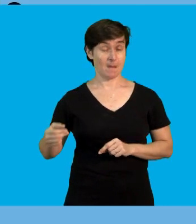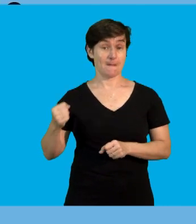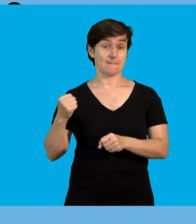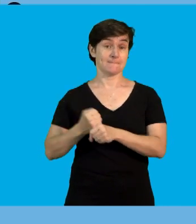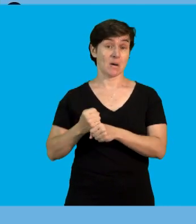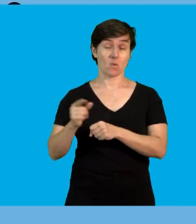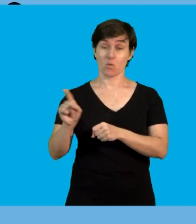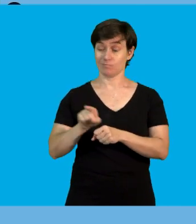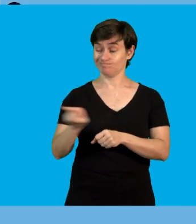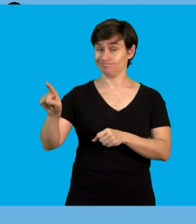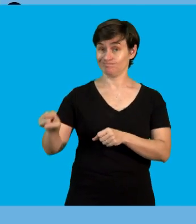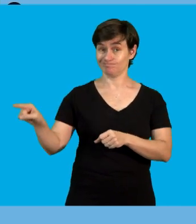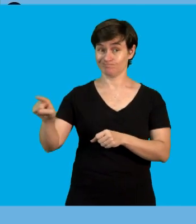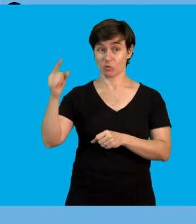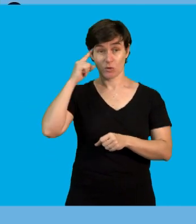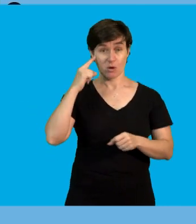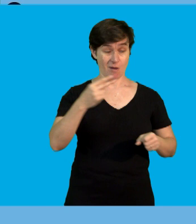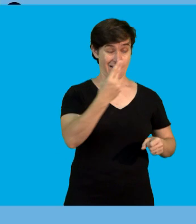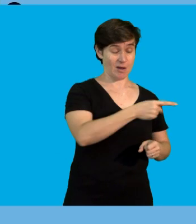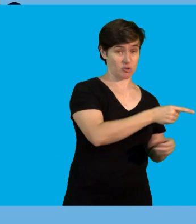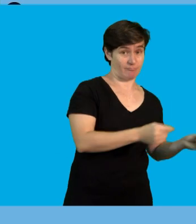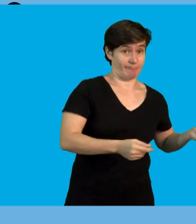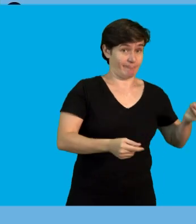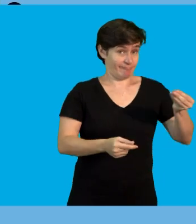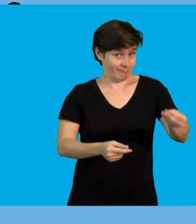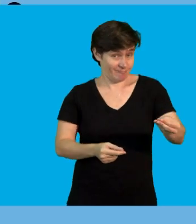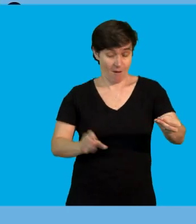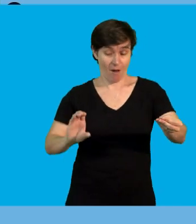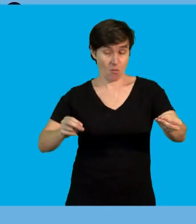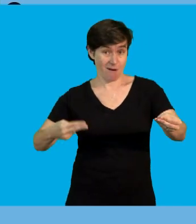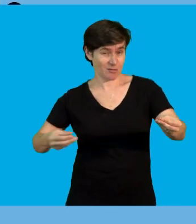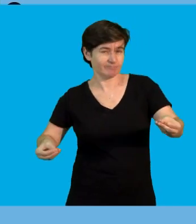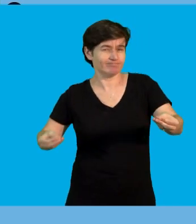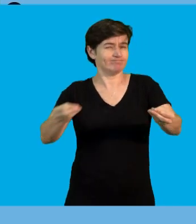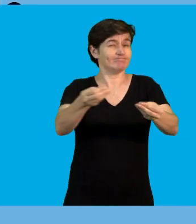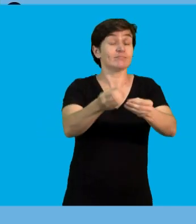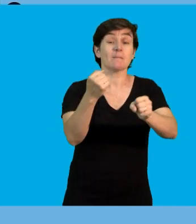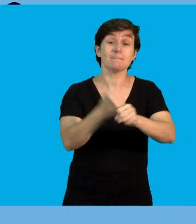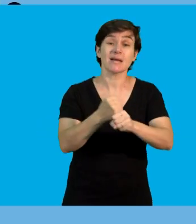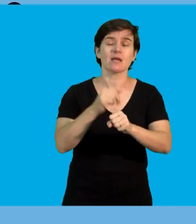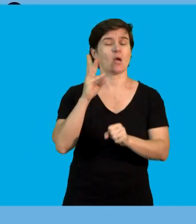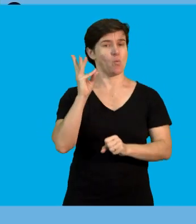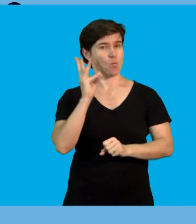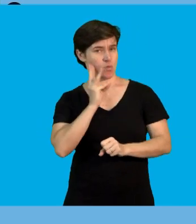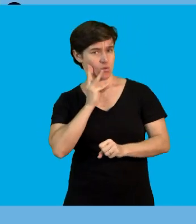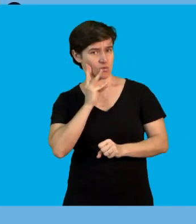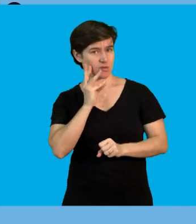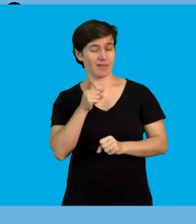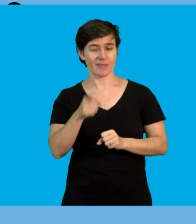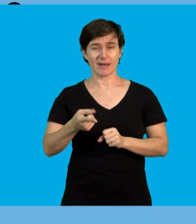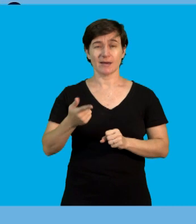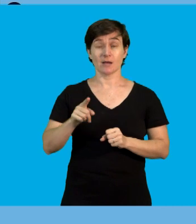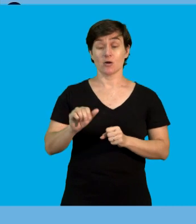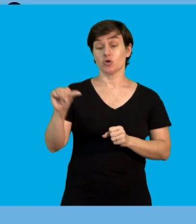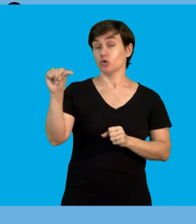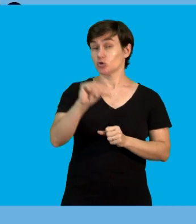reacting to form. We know that the H is going to be there, and then there's going to be the OH to form our water. And then